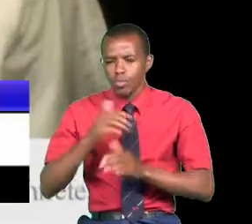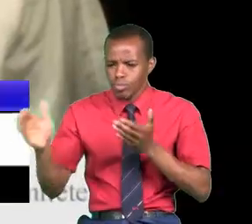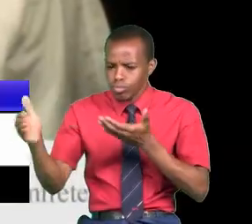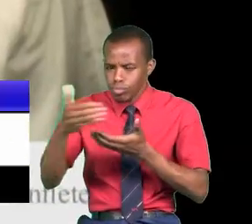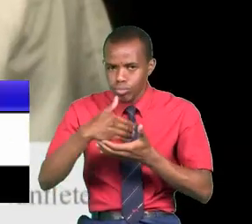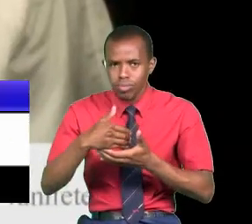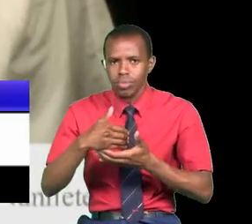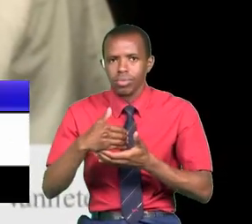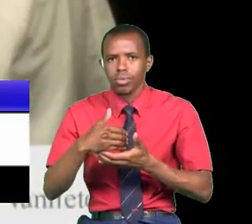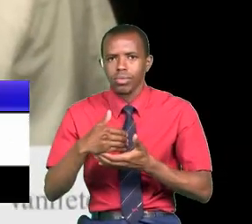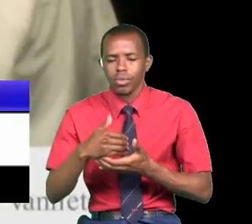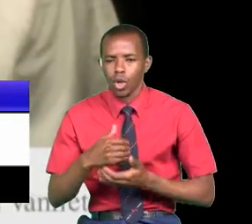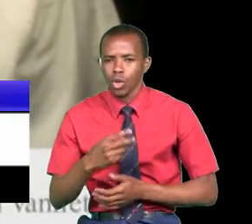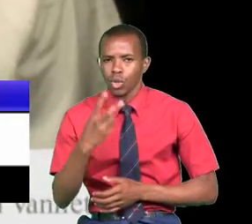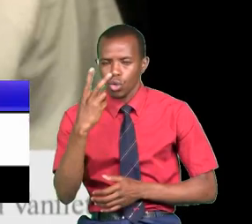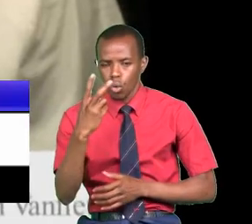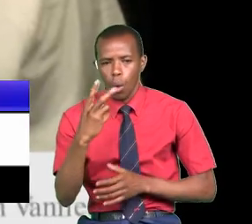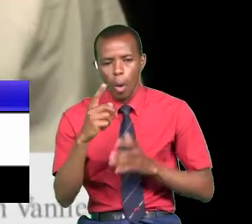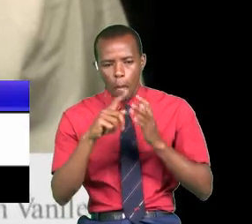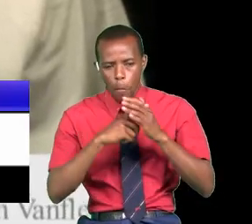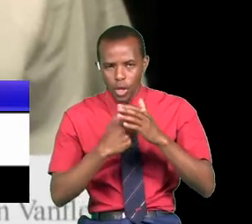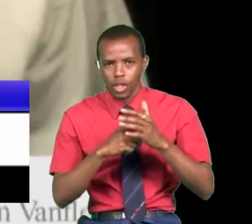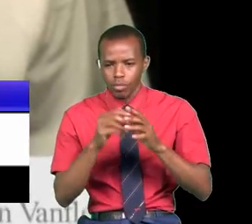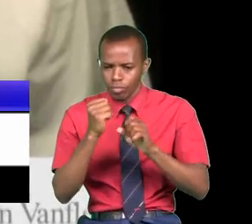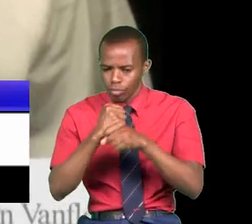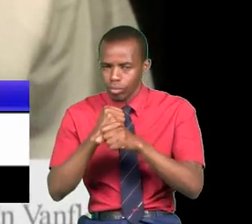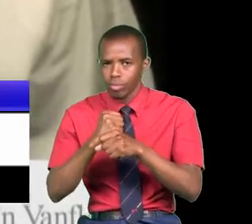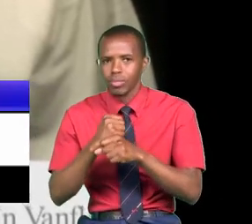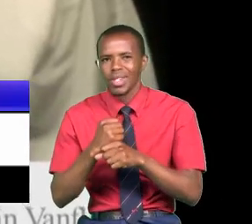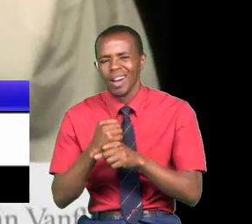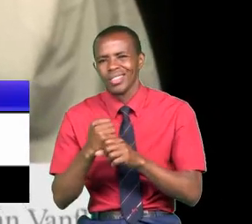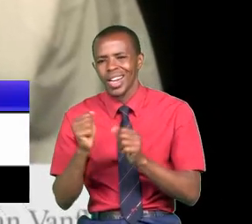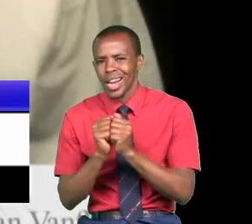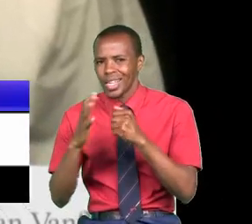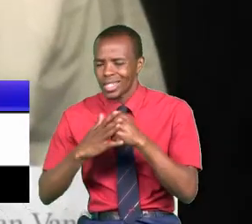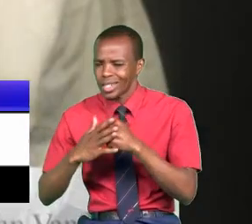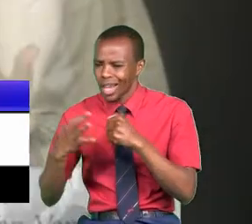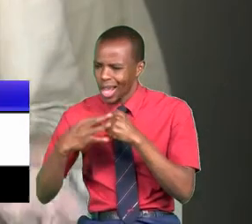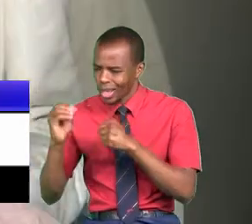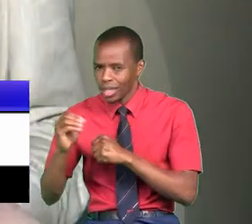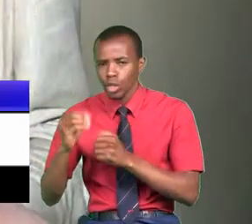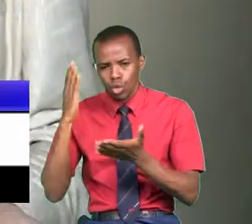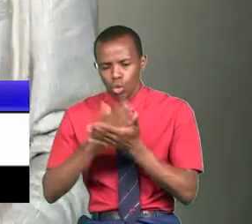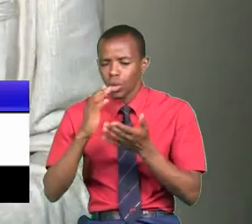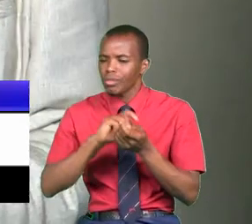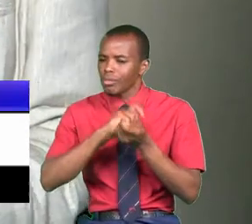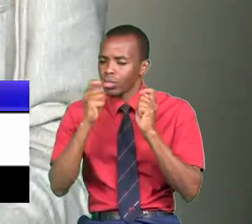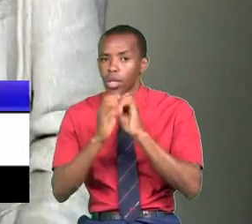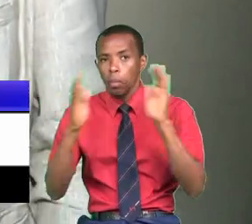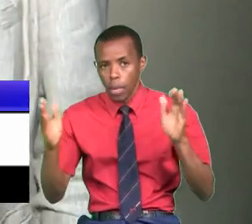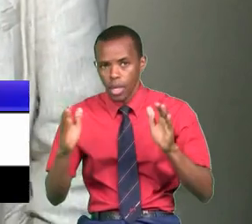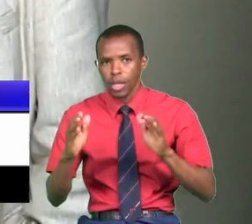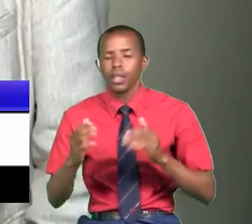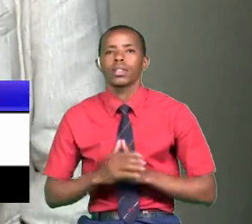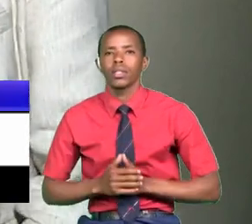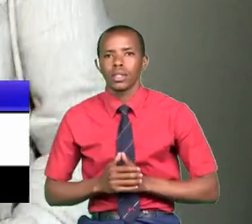2 small ultrasound machines, the first ones in Kenya in the mid-80s. And it really changed a lot because moms are coming